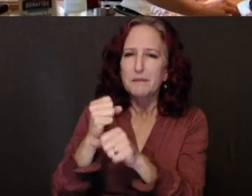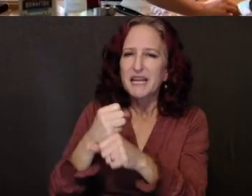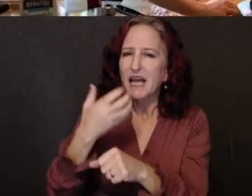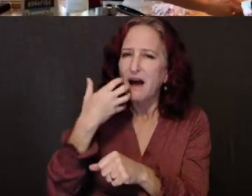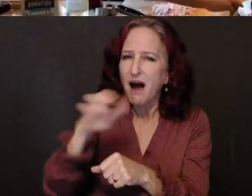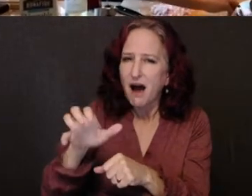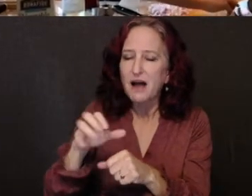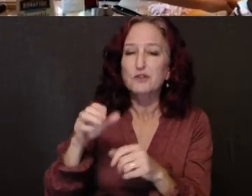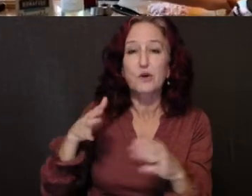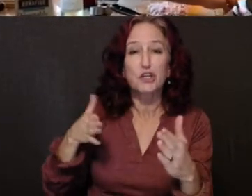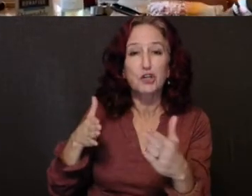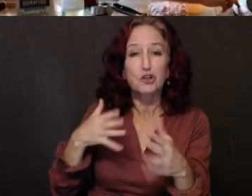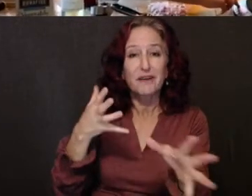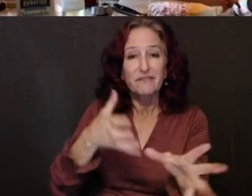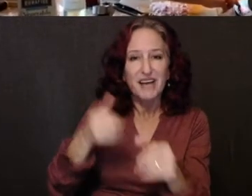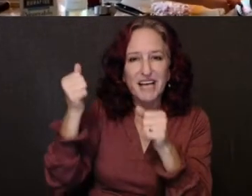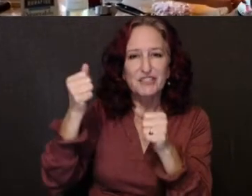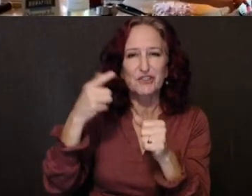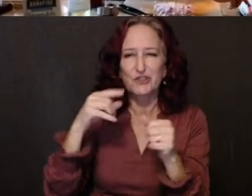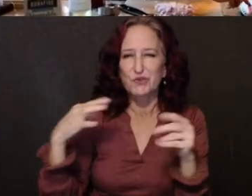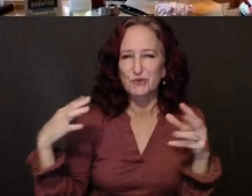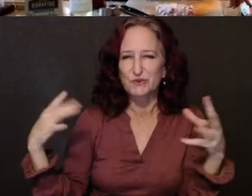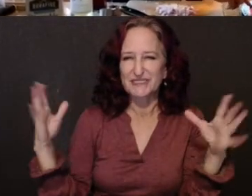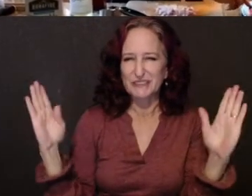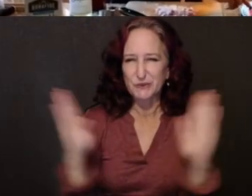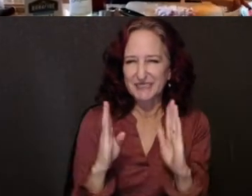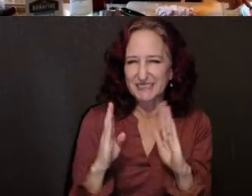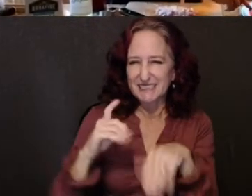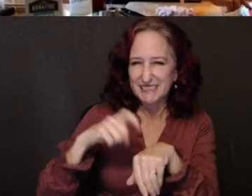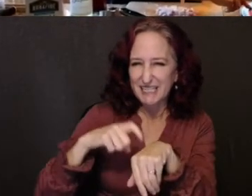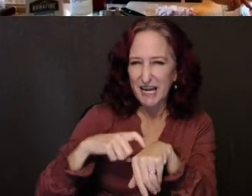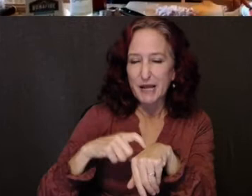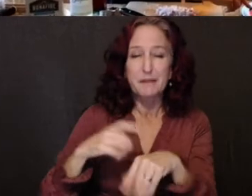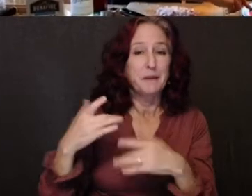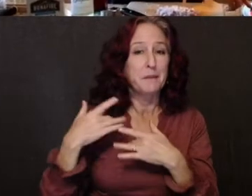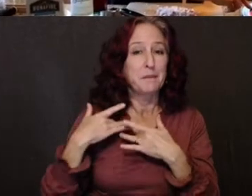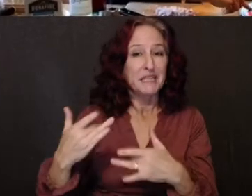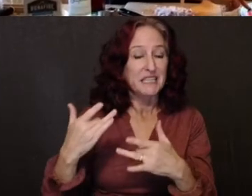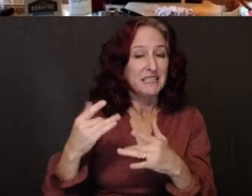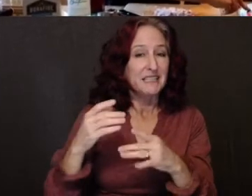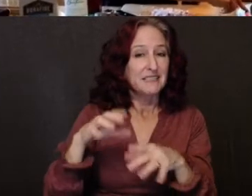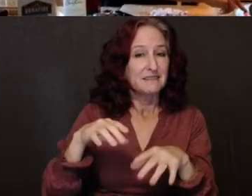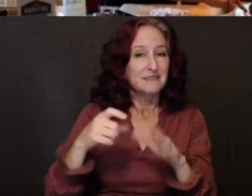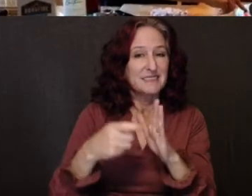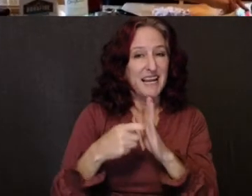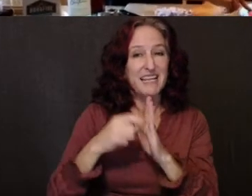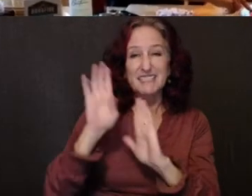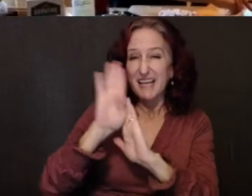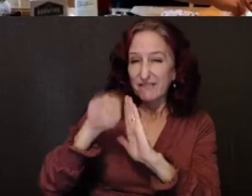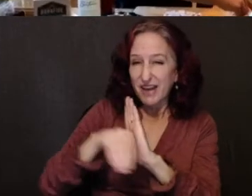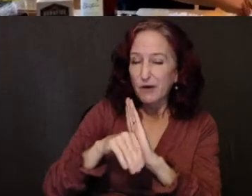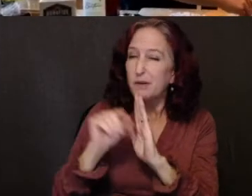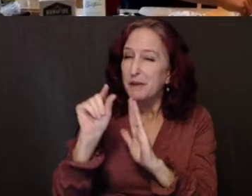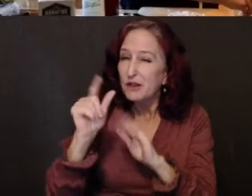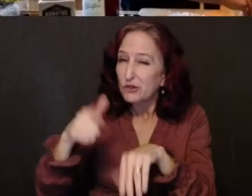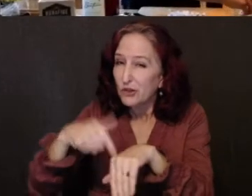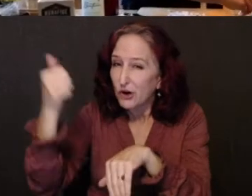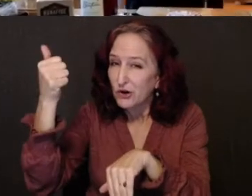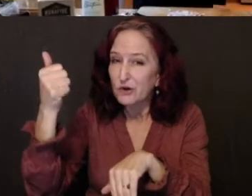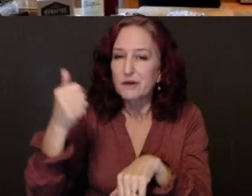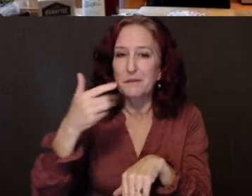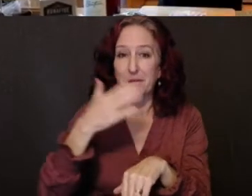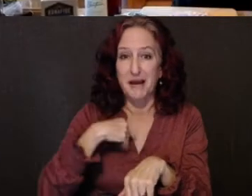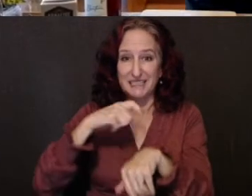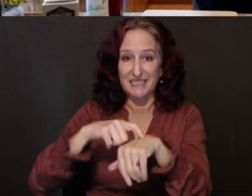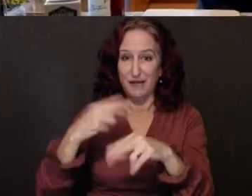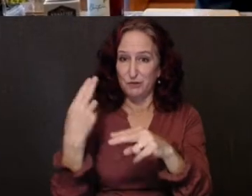Is that because you're using induction, or? Yeah, I'm using the induction, and I'm going to try to make it a little bit hotter so I can cook a little bit faster, so I can fit it in our